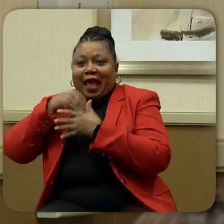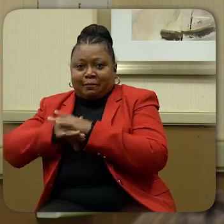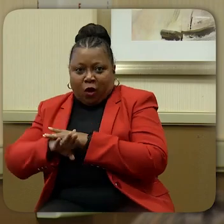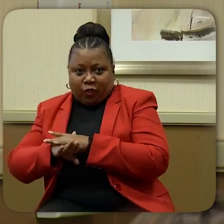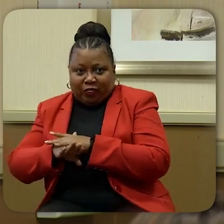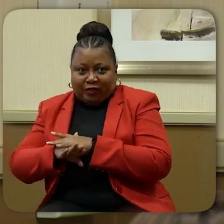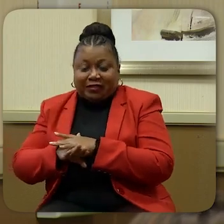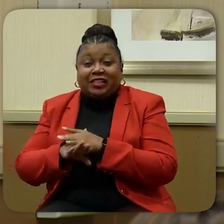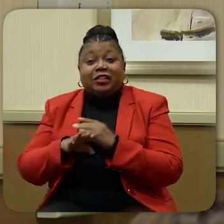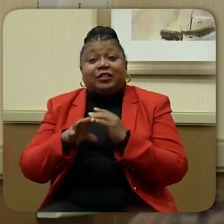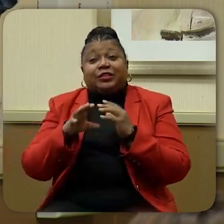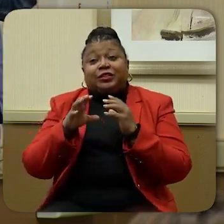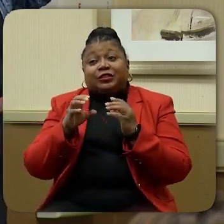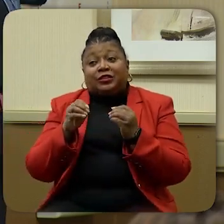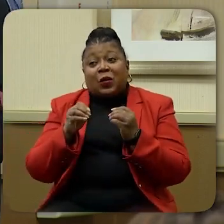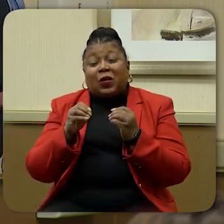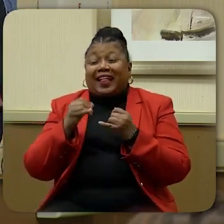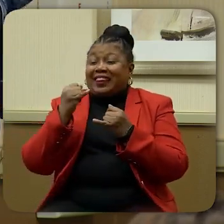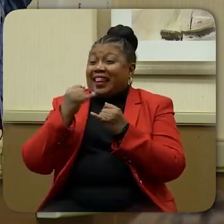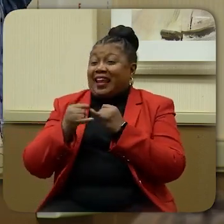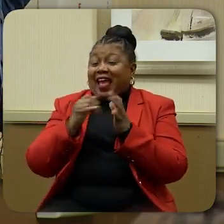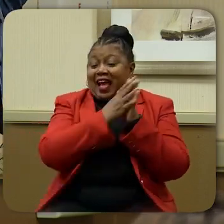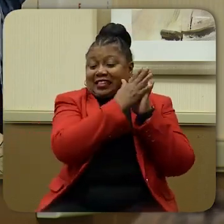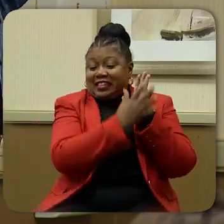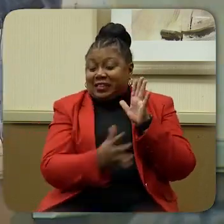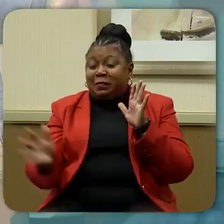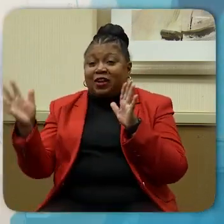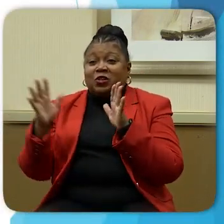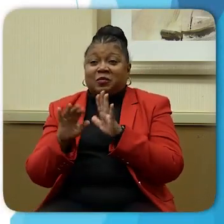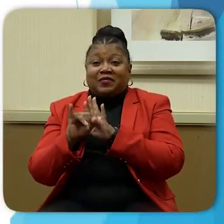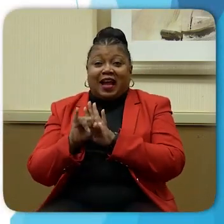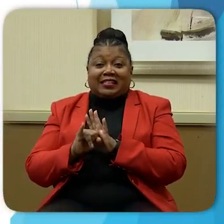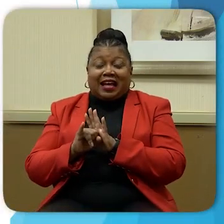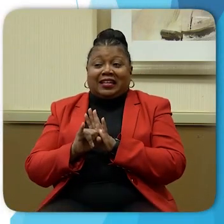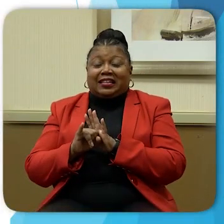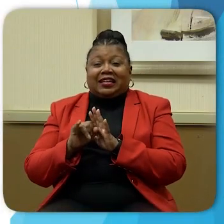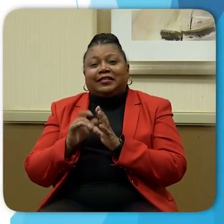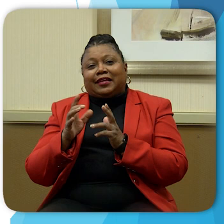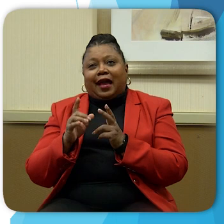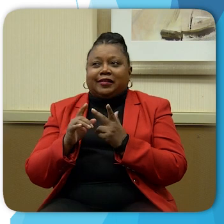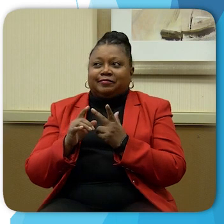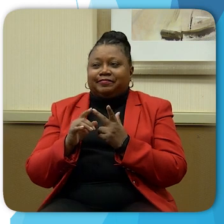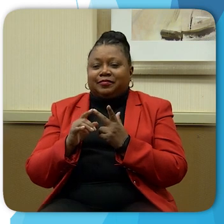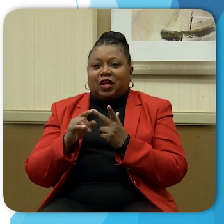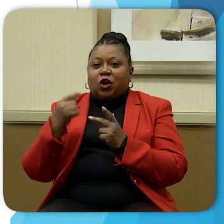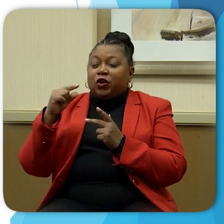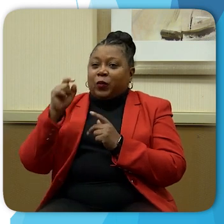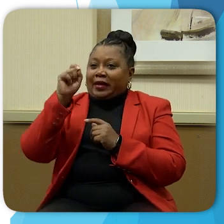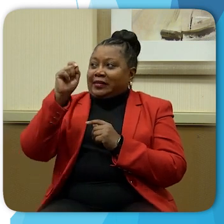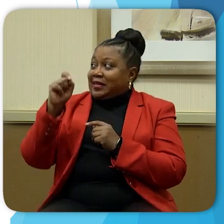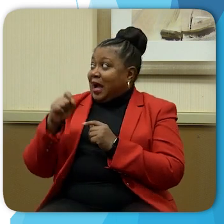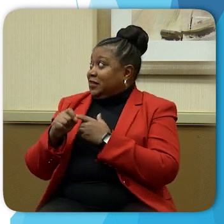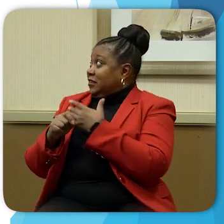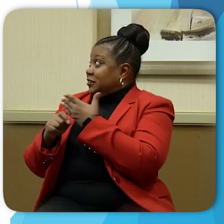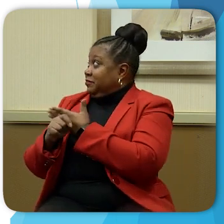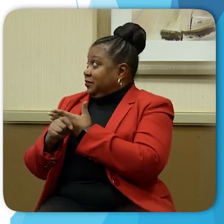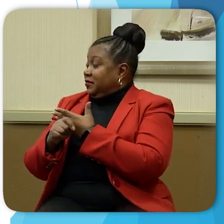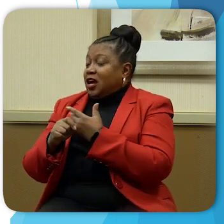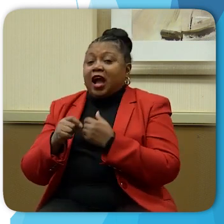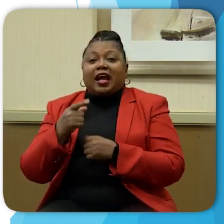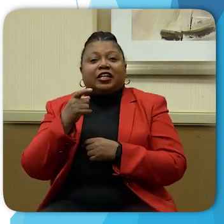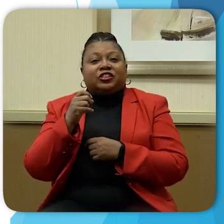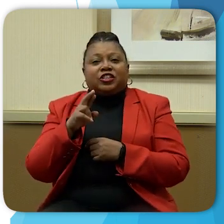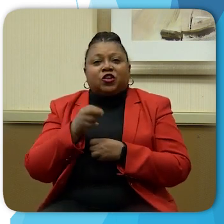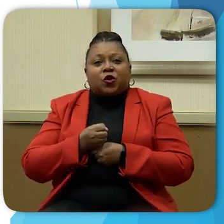Okay? So the last spectrum of identity is kind of these green dots. So our